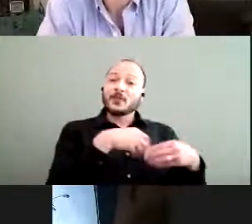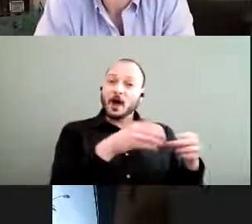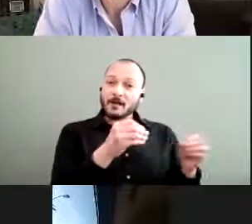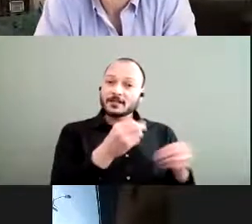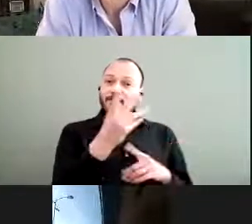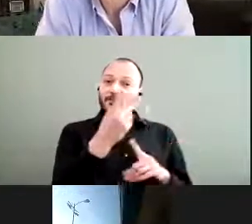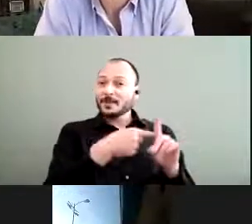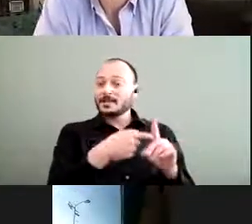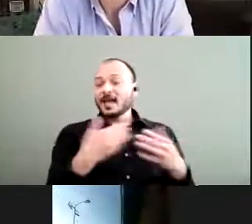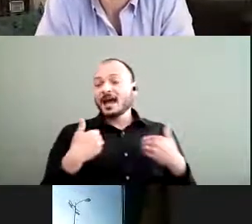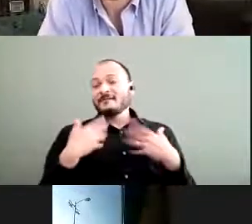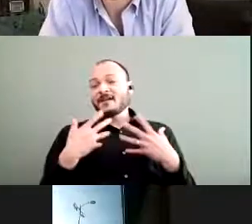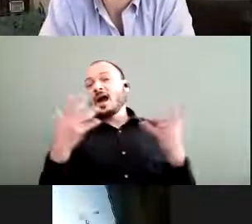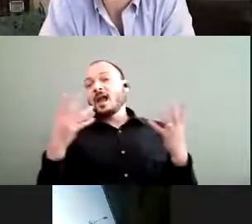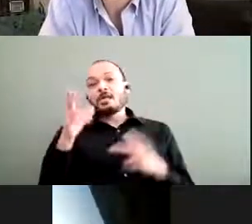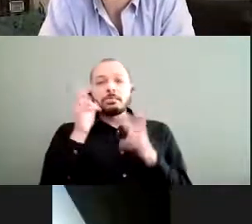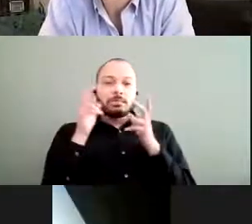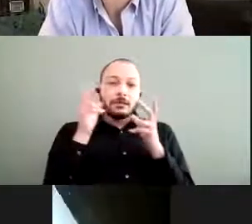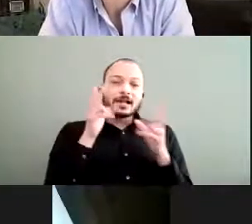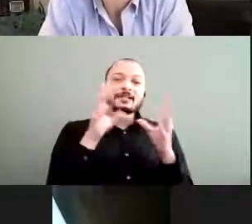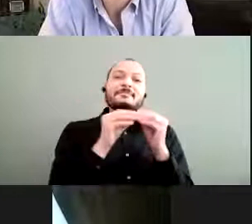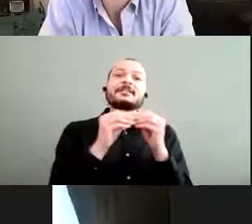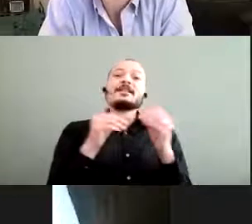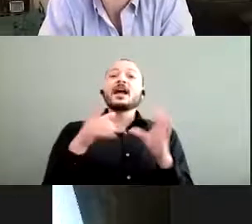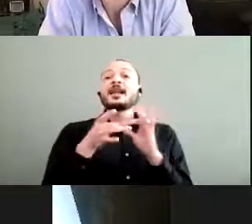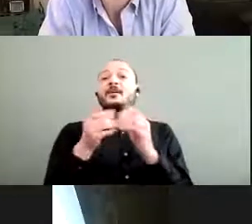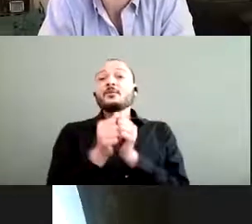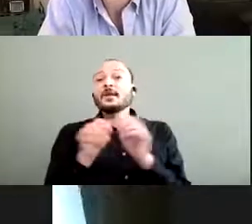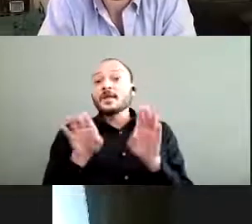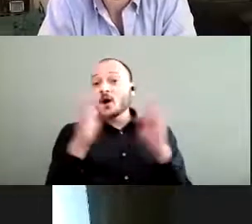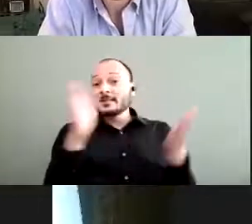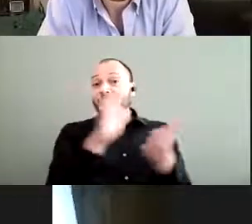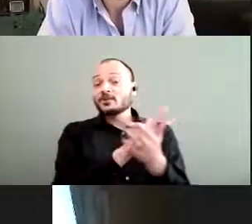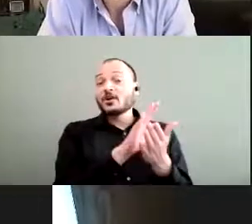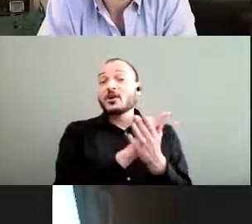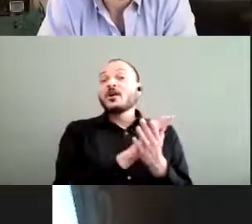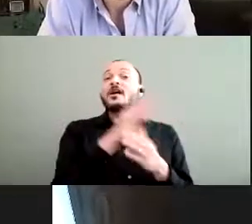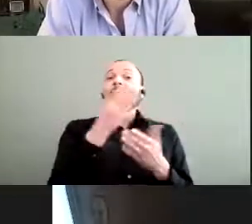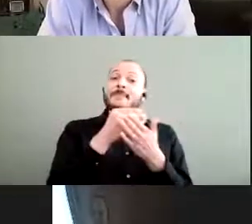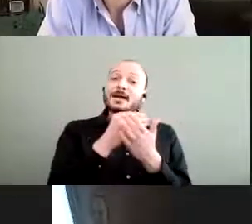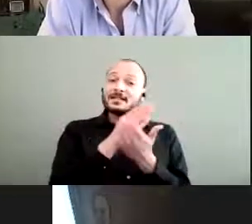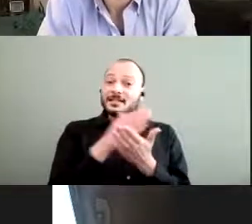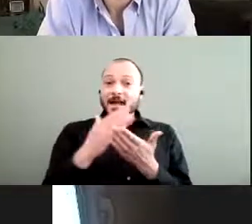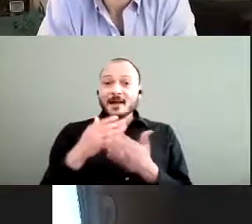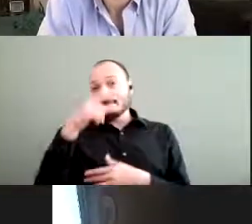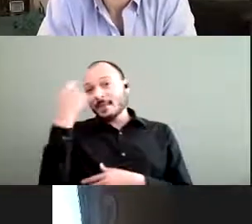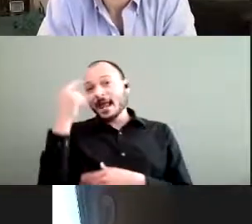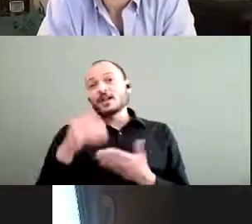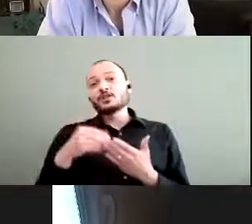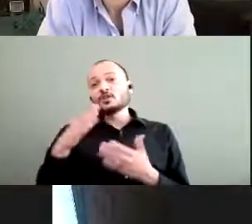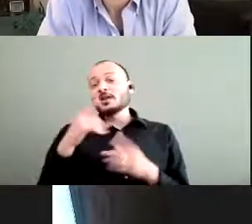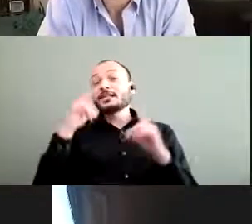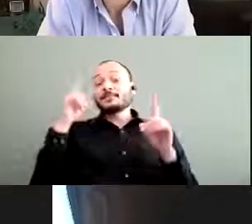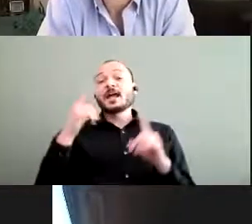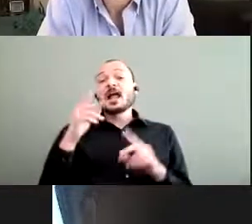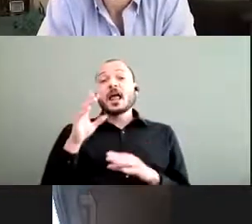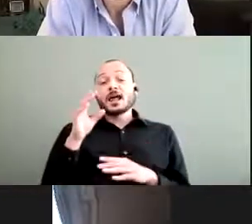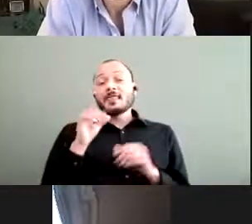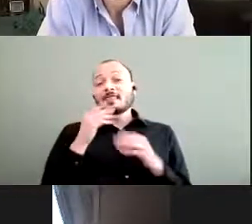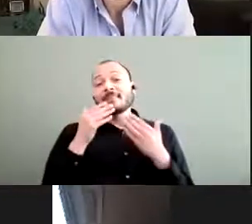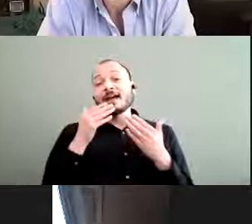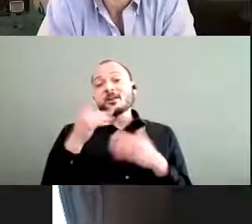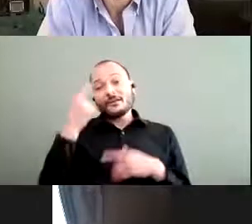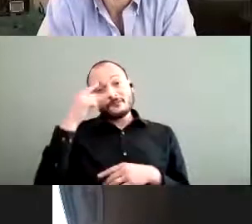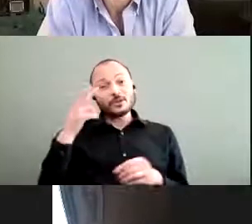about reopening, about the budget, and about Black student achievement. So thank you for joining us for those, and keep looking ahead to future